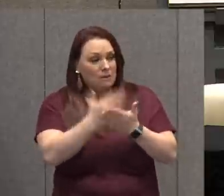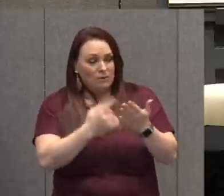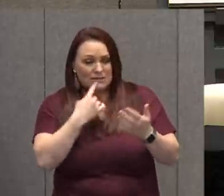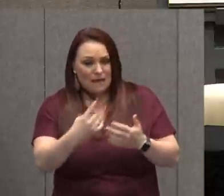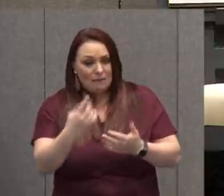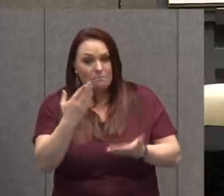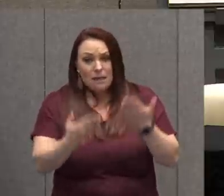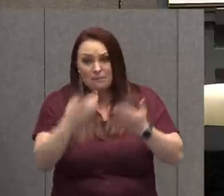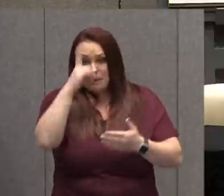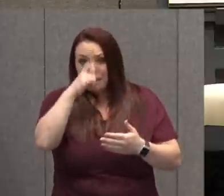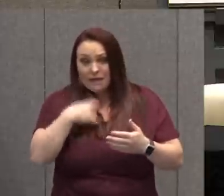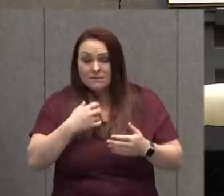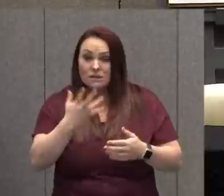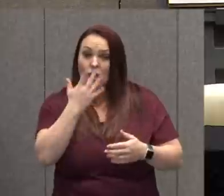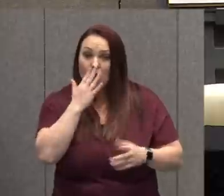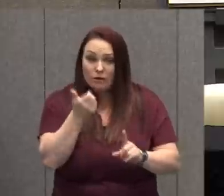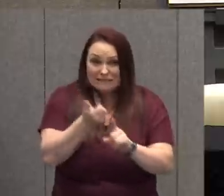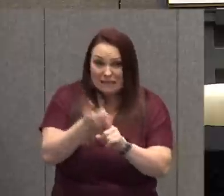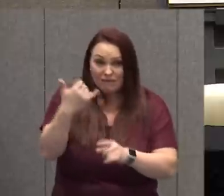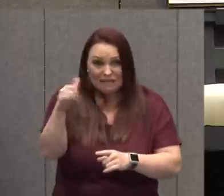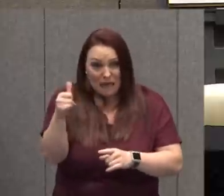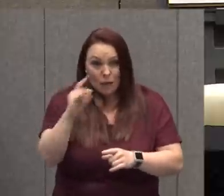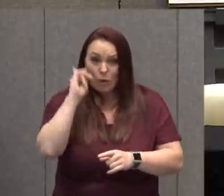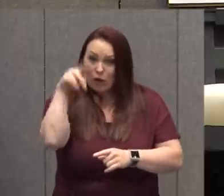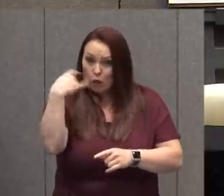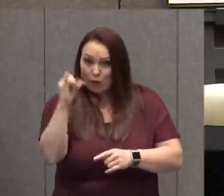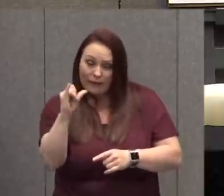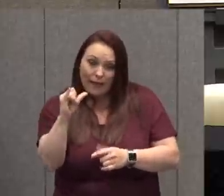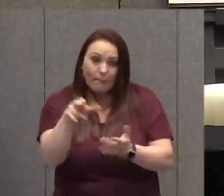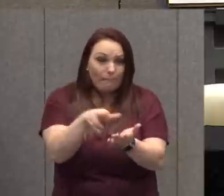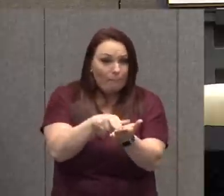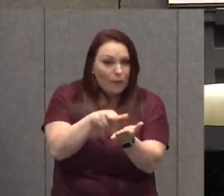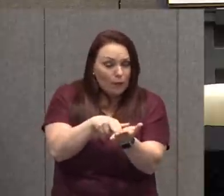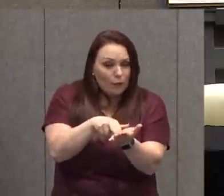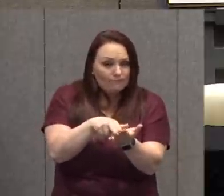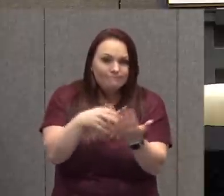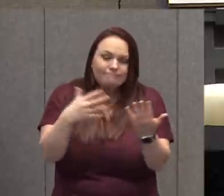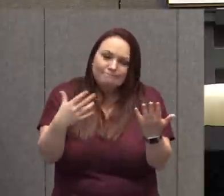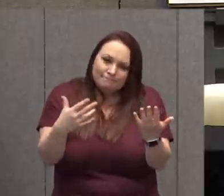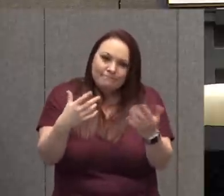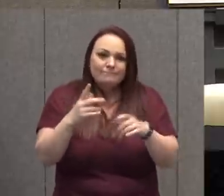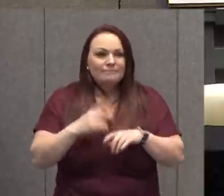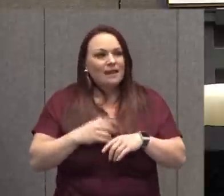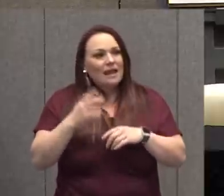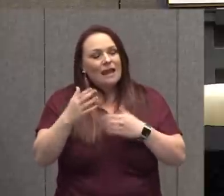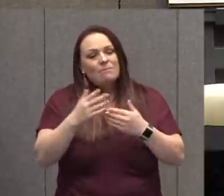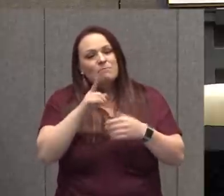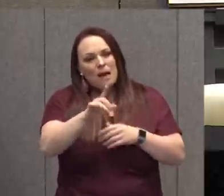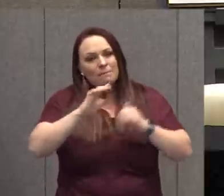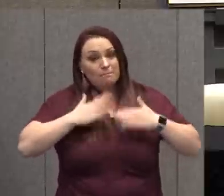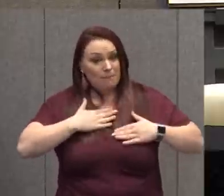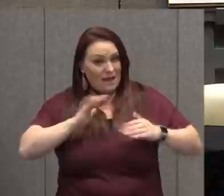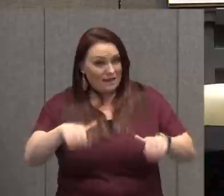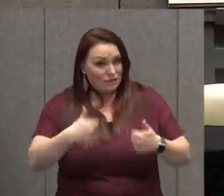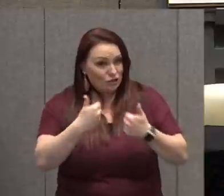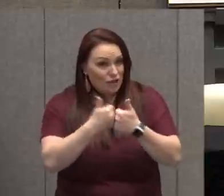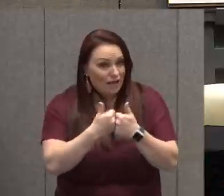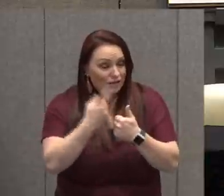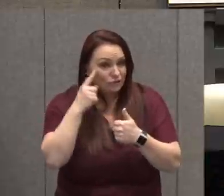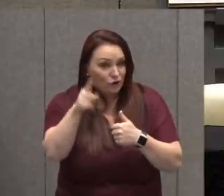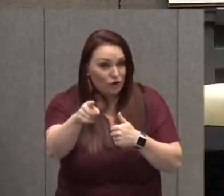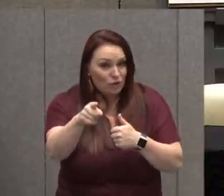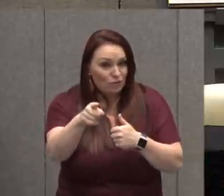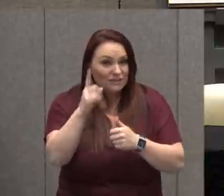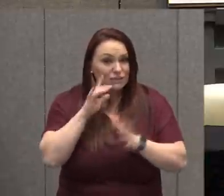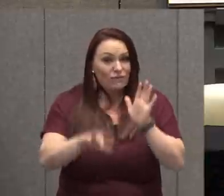write as many compound words as you can in the next couple of days, and find some compound words that don't give